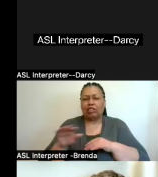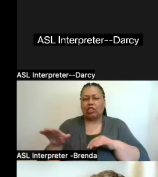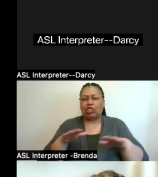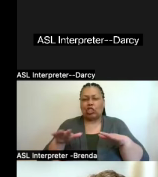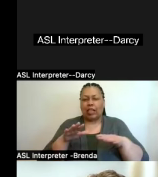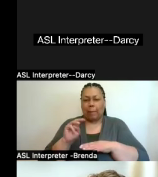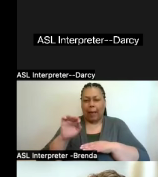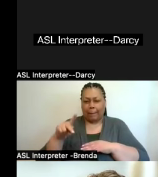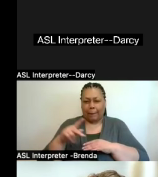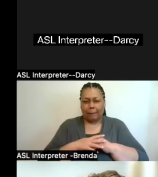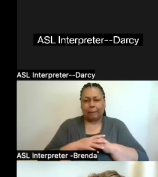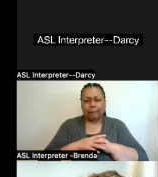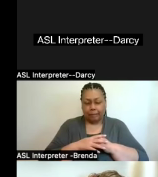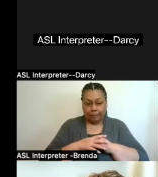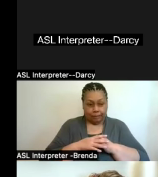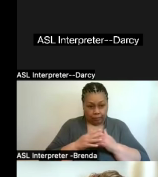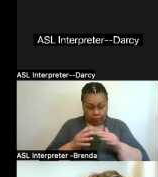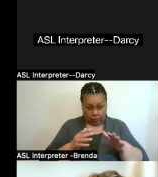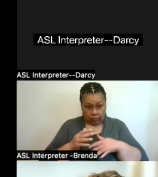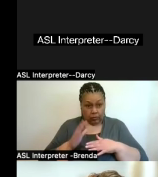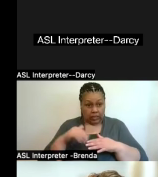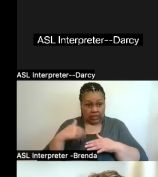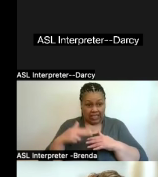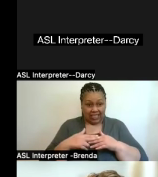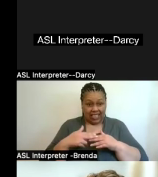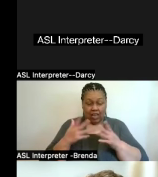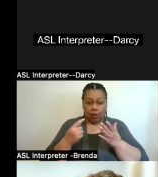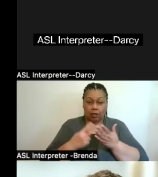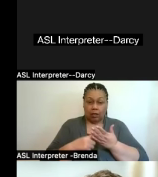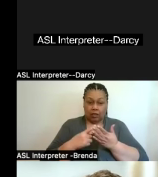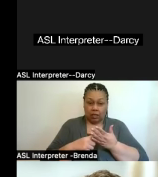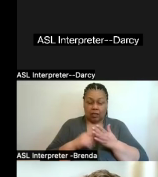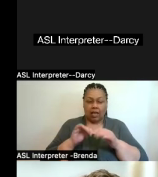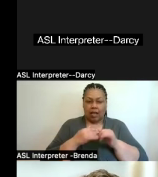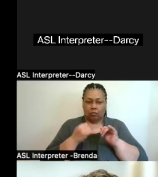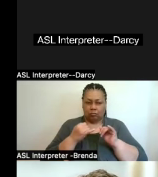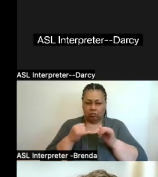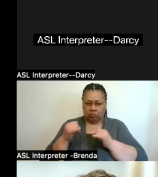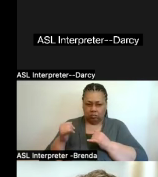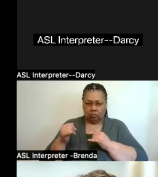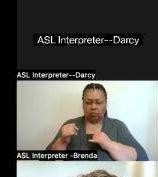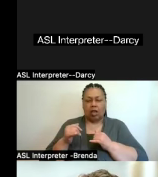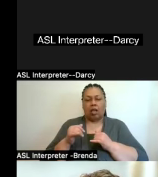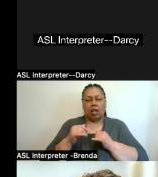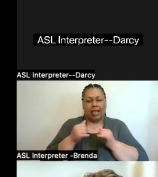it. So in the next slides, I wanted to talk about how the individual algorithms work. And so I will start